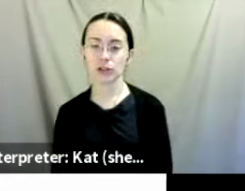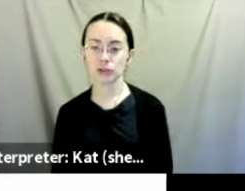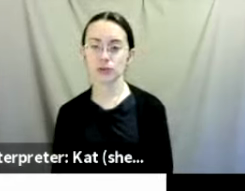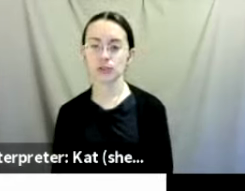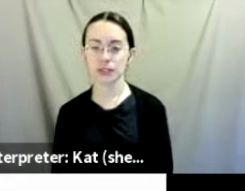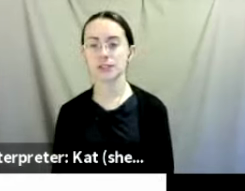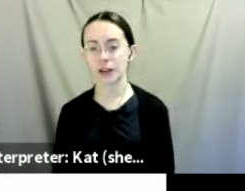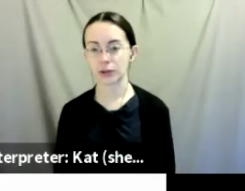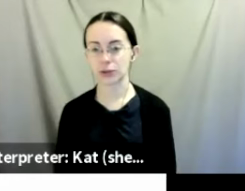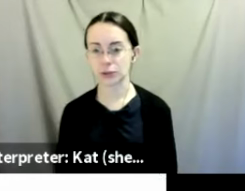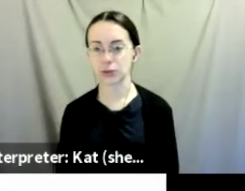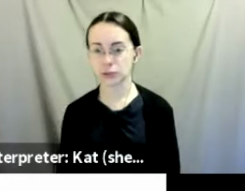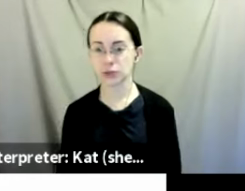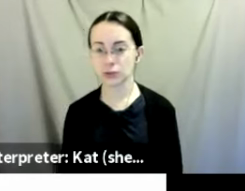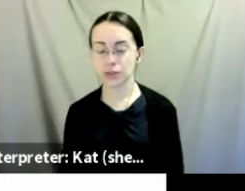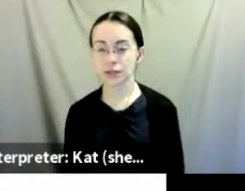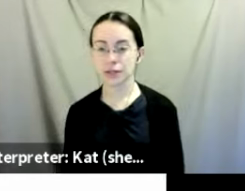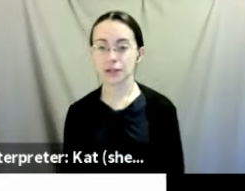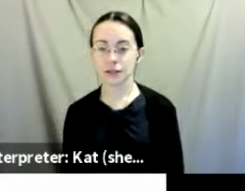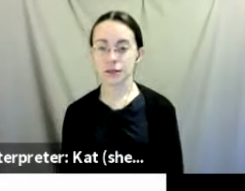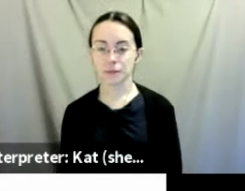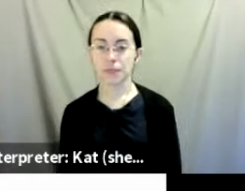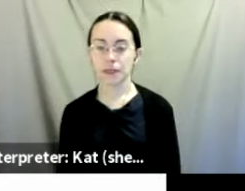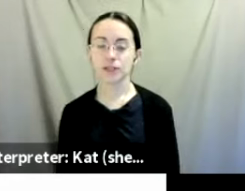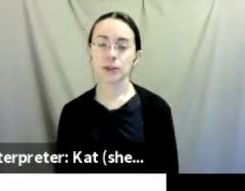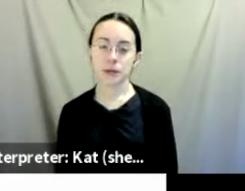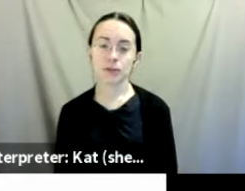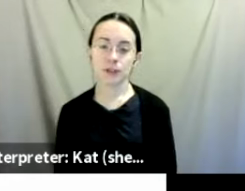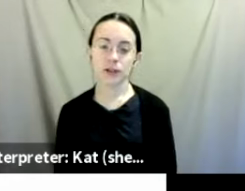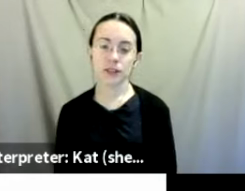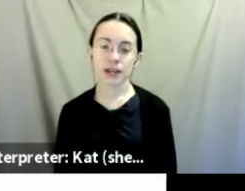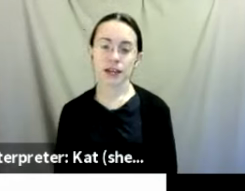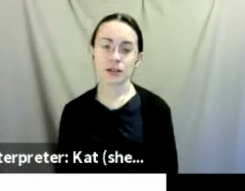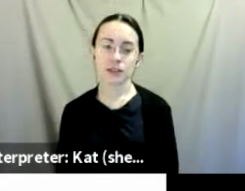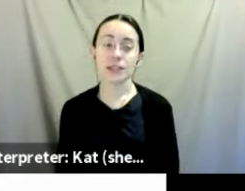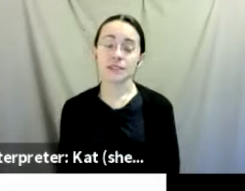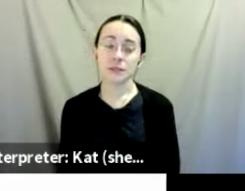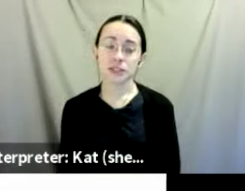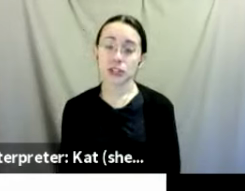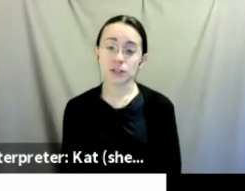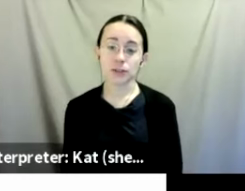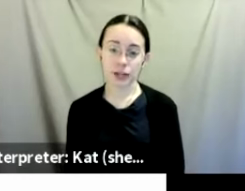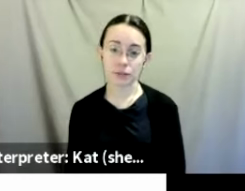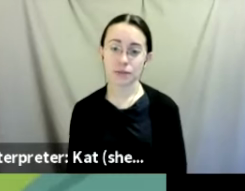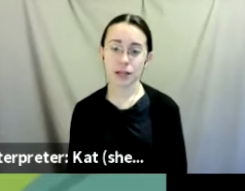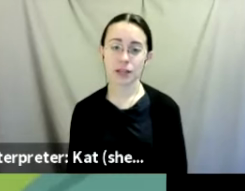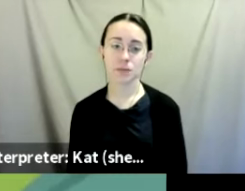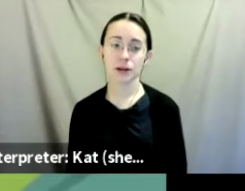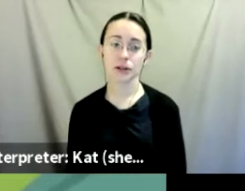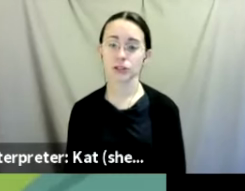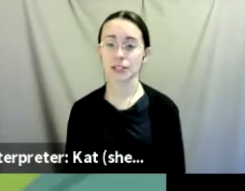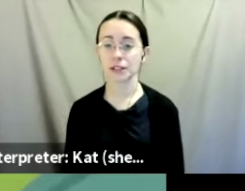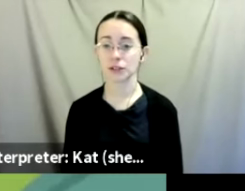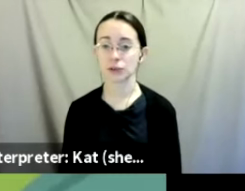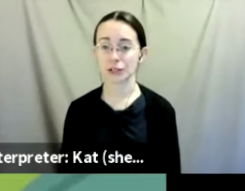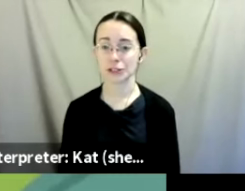should include these values so that people feel that this message is for them and they can